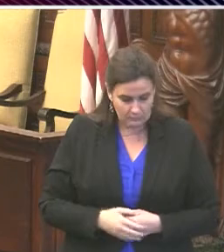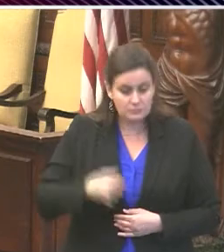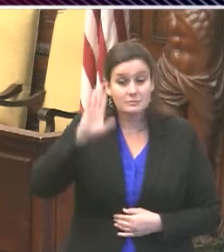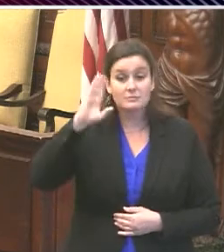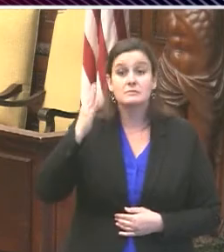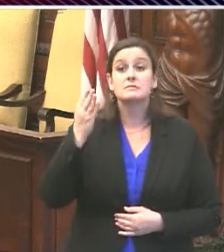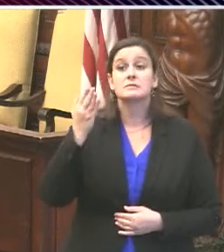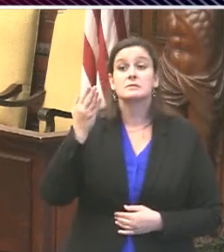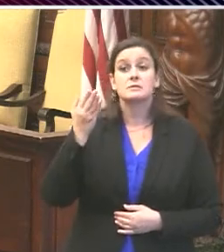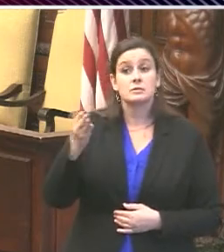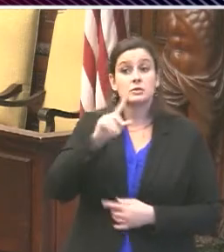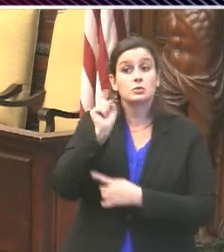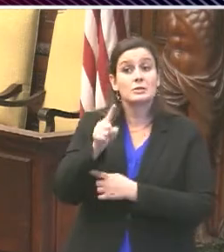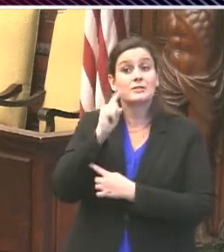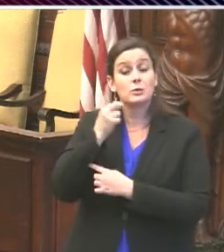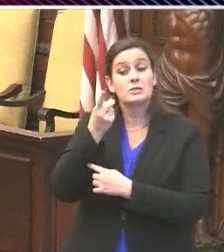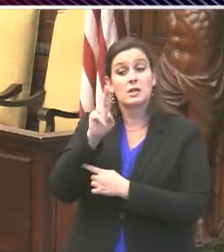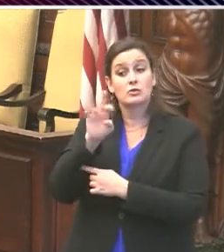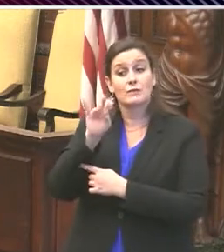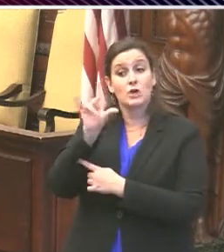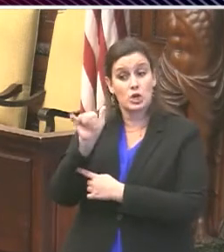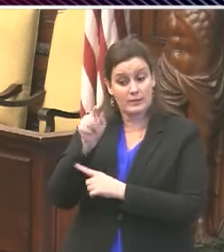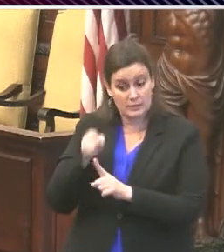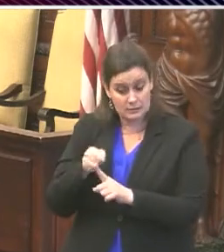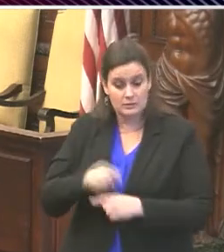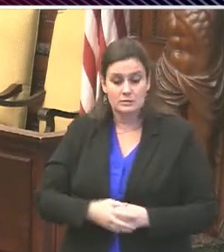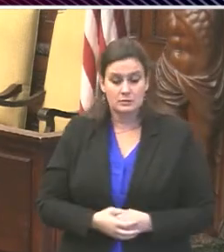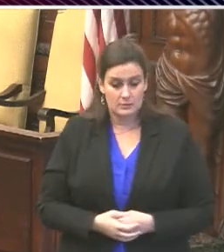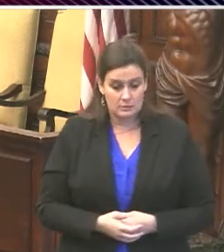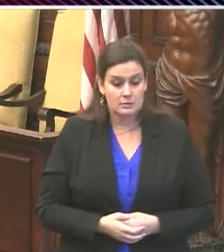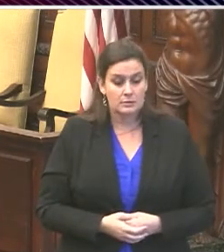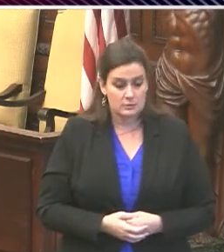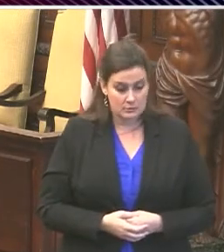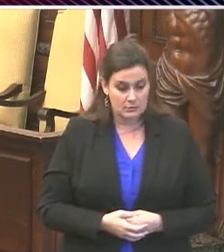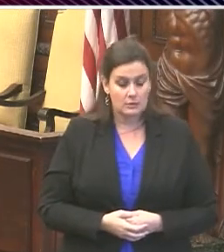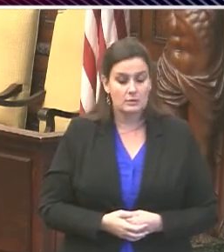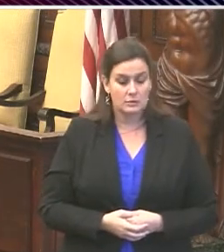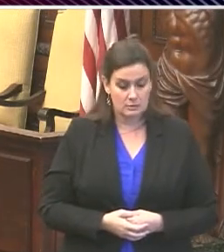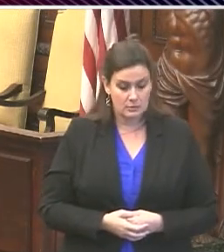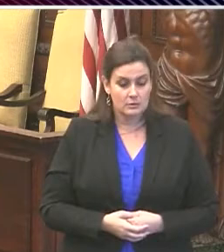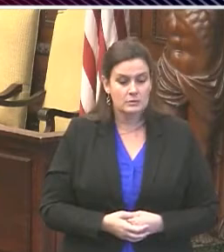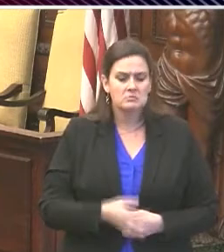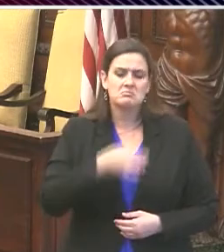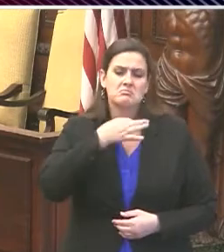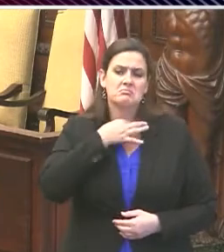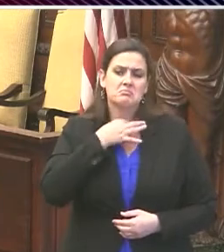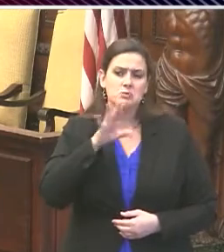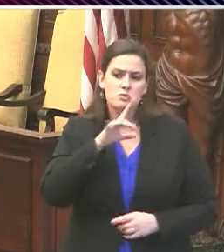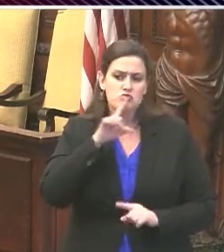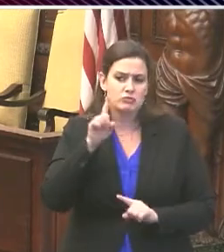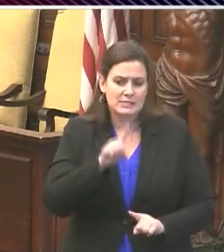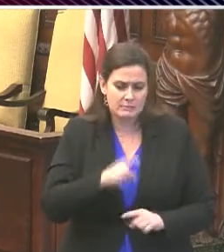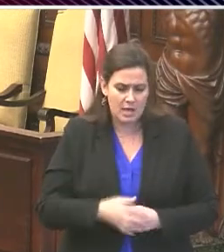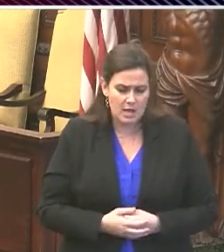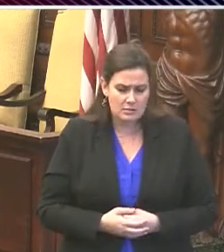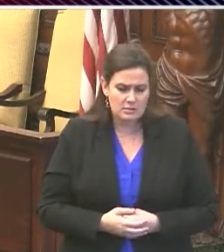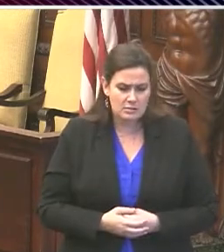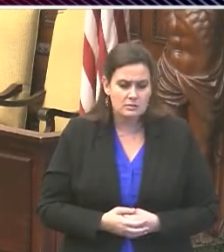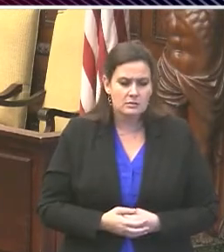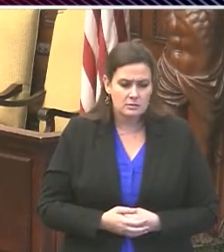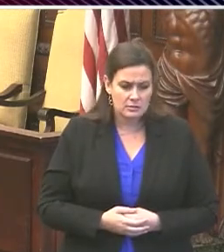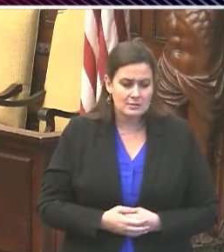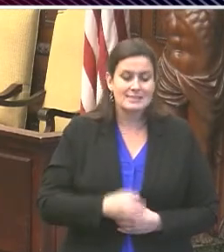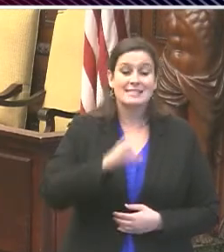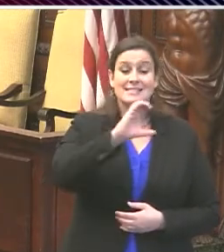for Dr. Farley. Dr. Farley, just wanted your response to this. The director of the CDC saying the upcoming